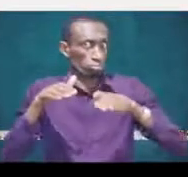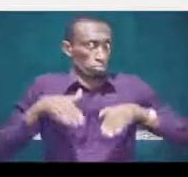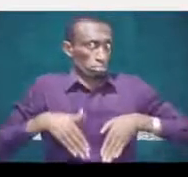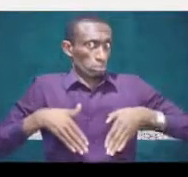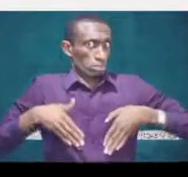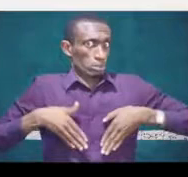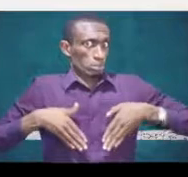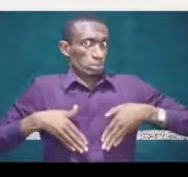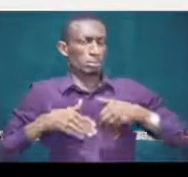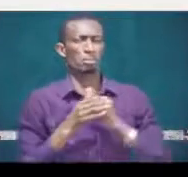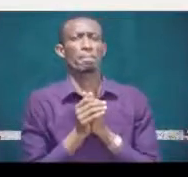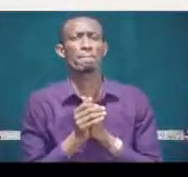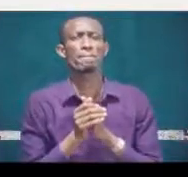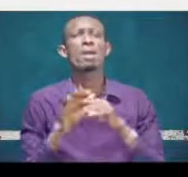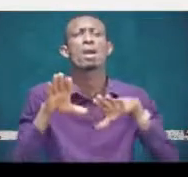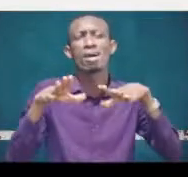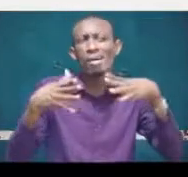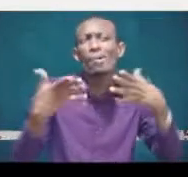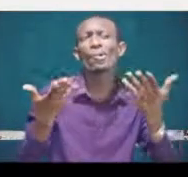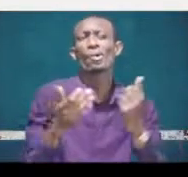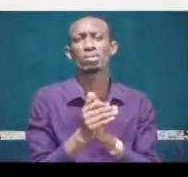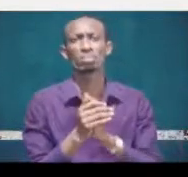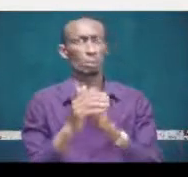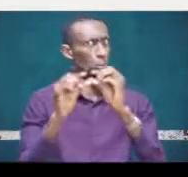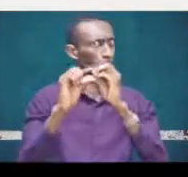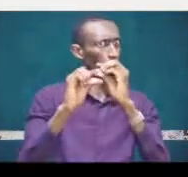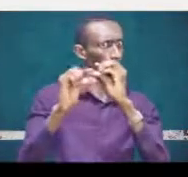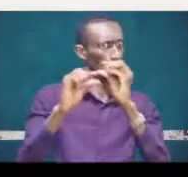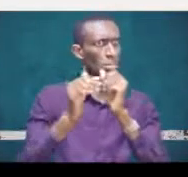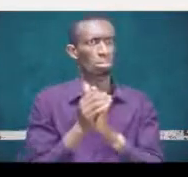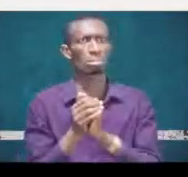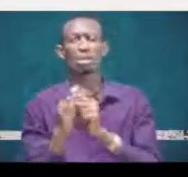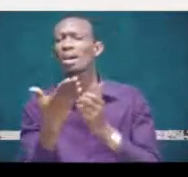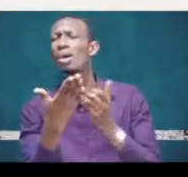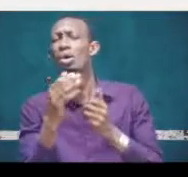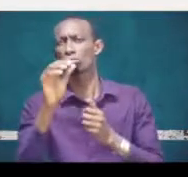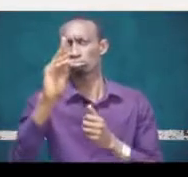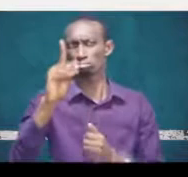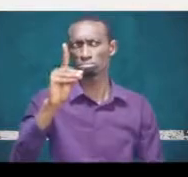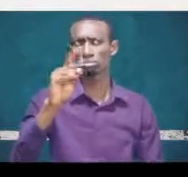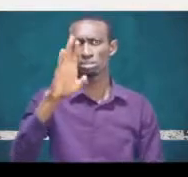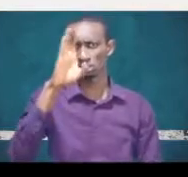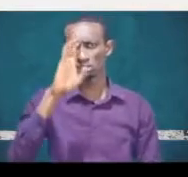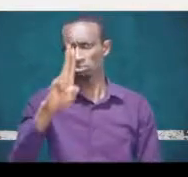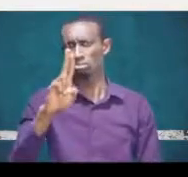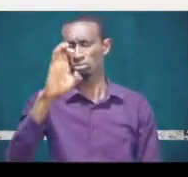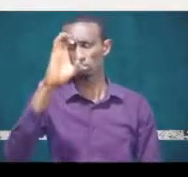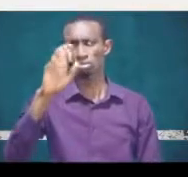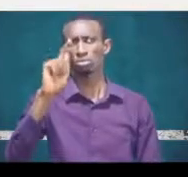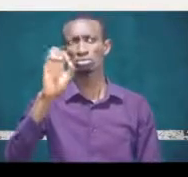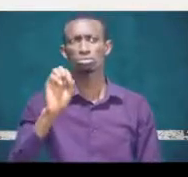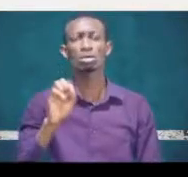and duct glands. These duct glands here, we can talk about exocrine